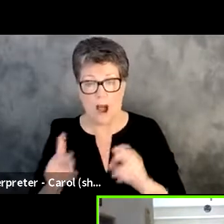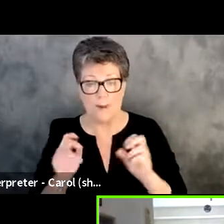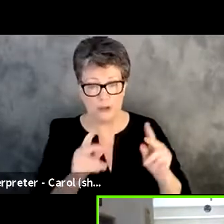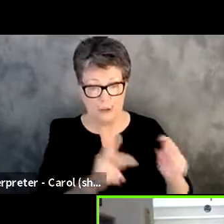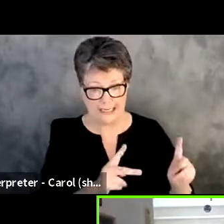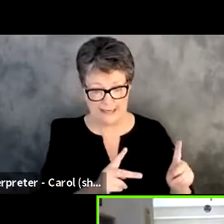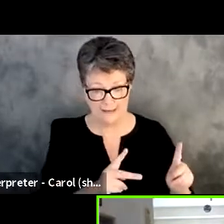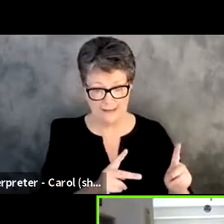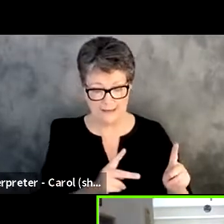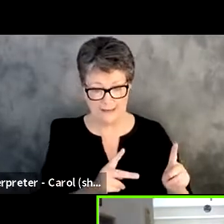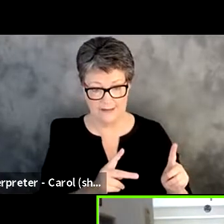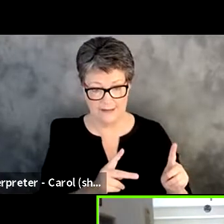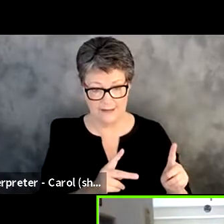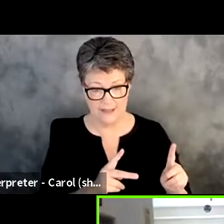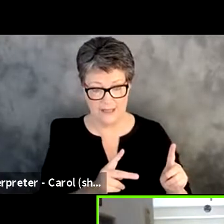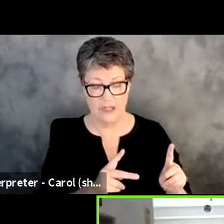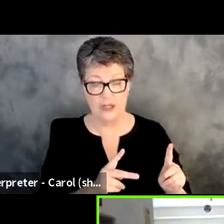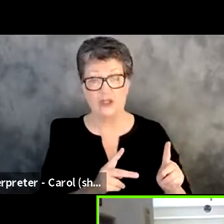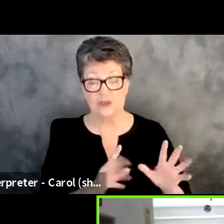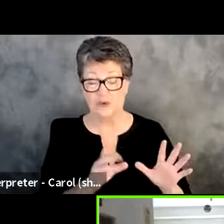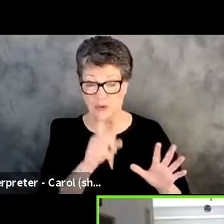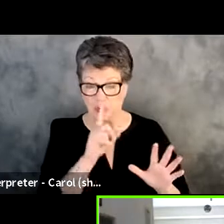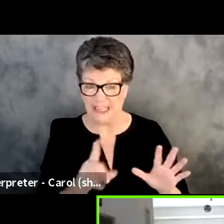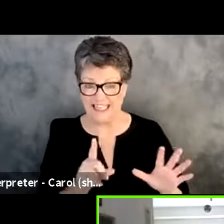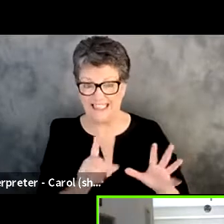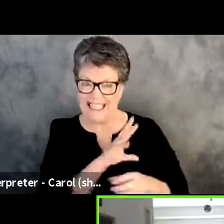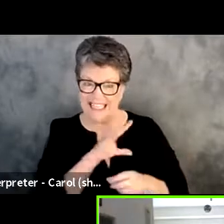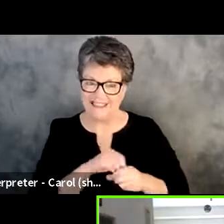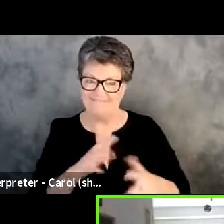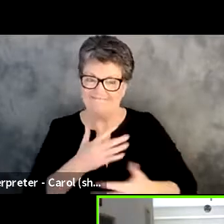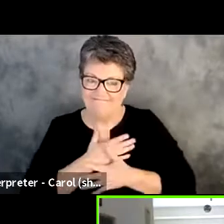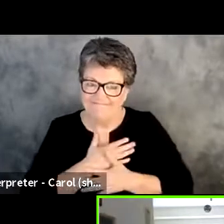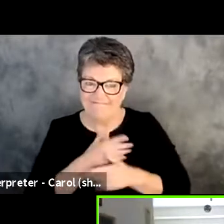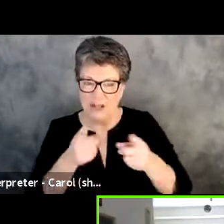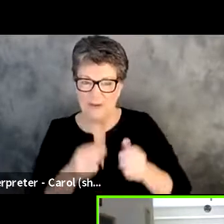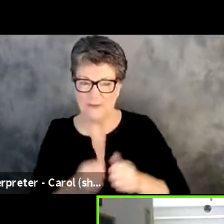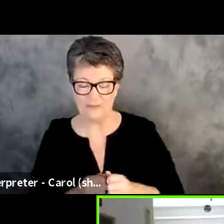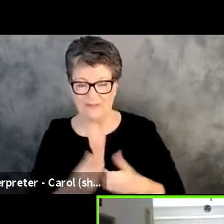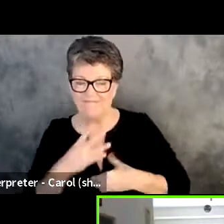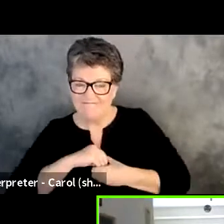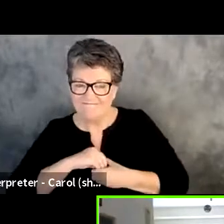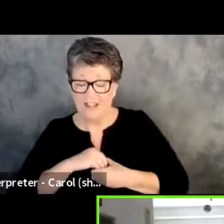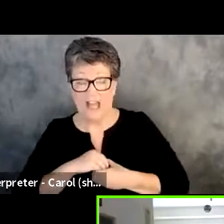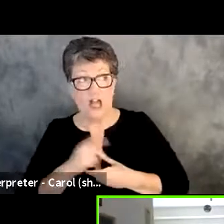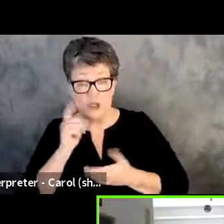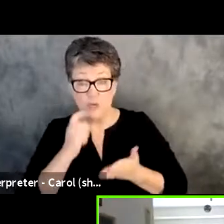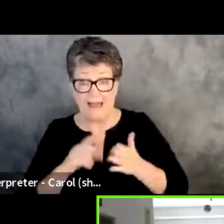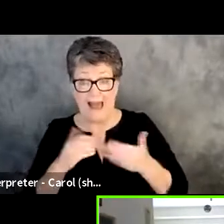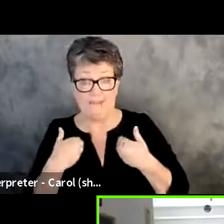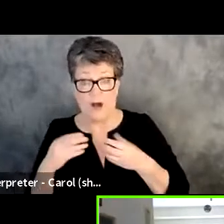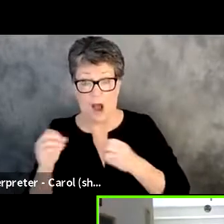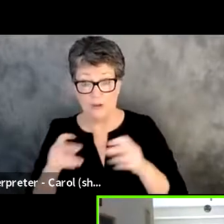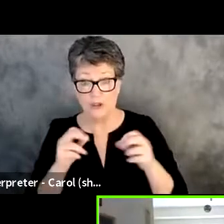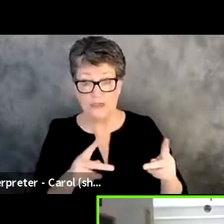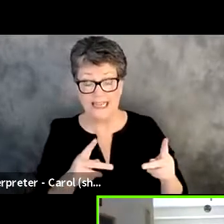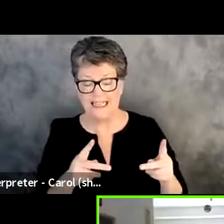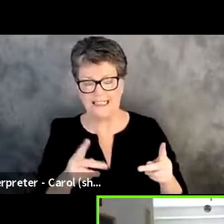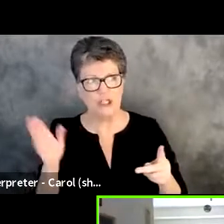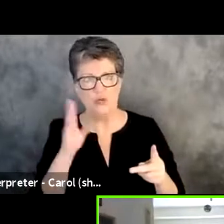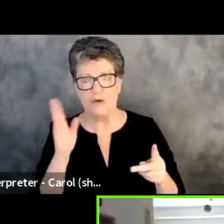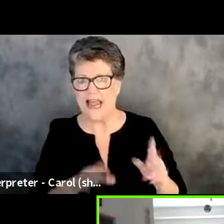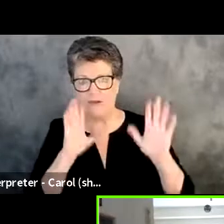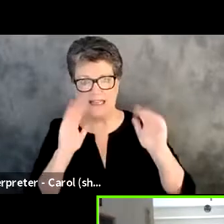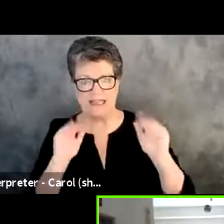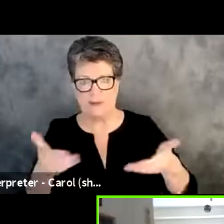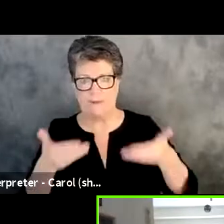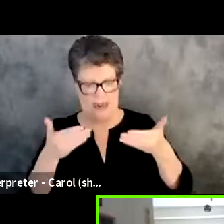opportunities to embrace you. Recognize that you're going to have opportunities that you never